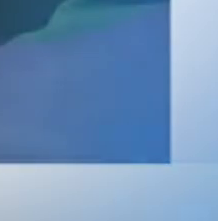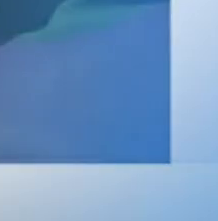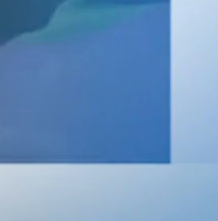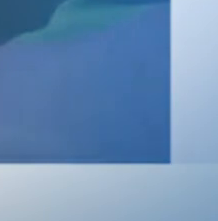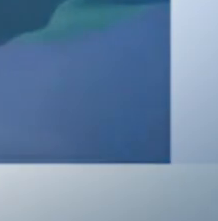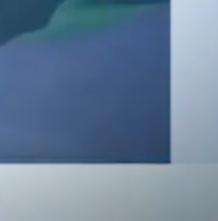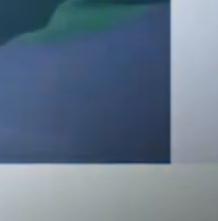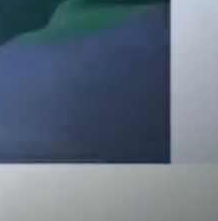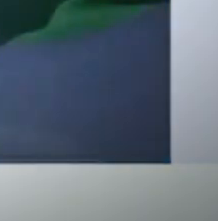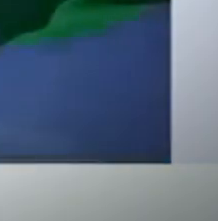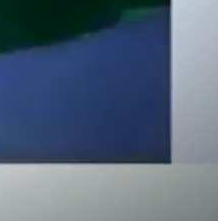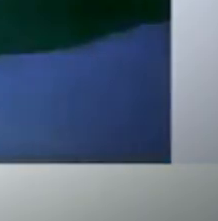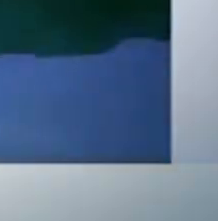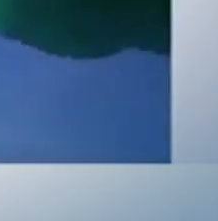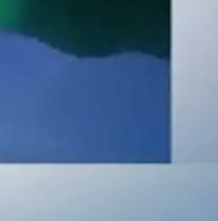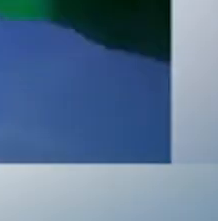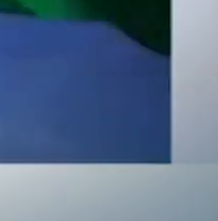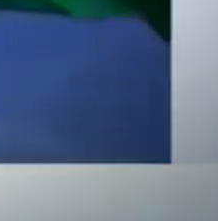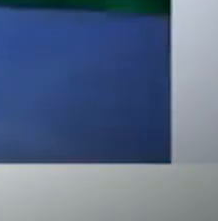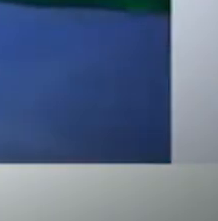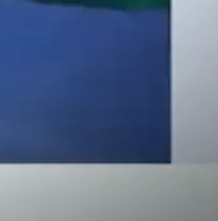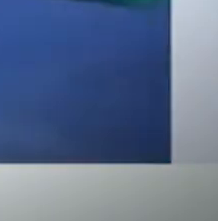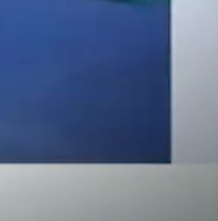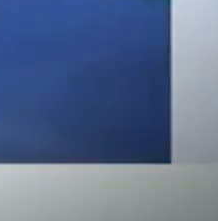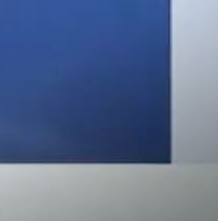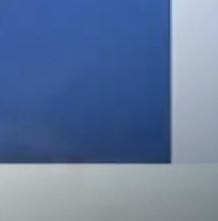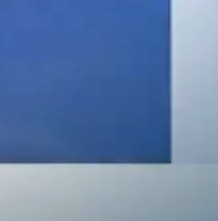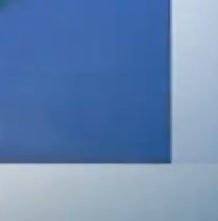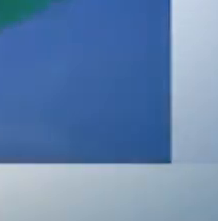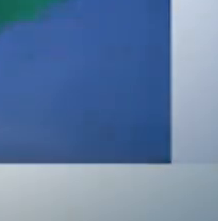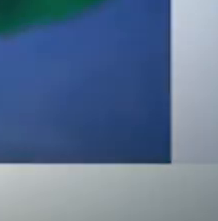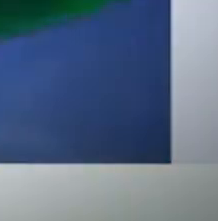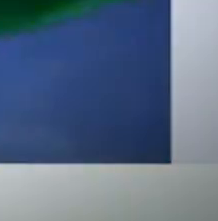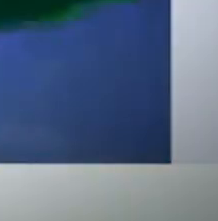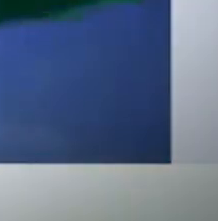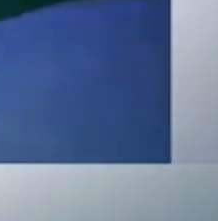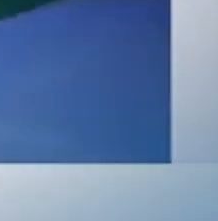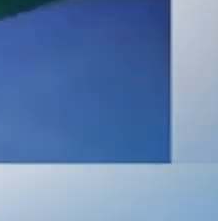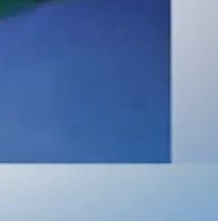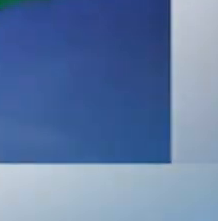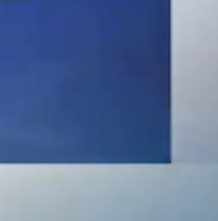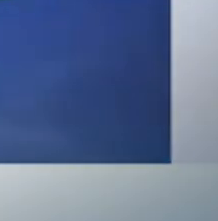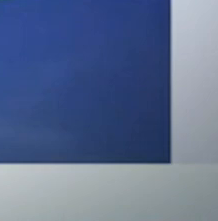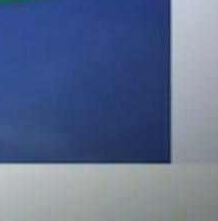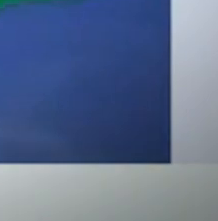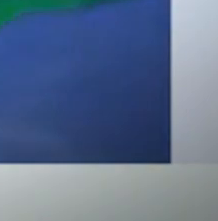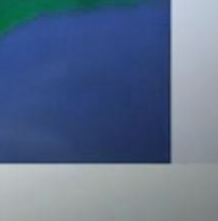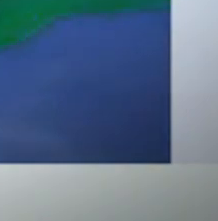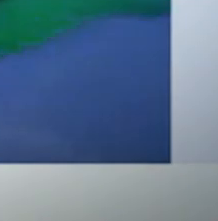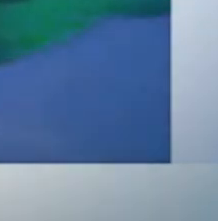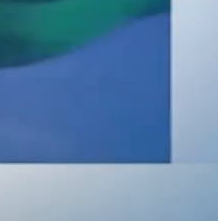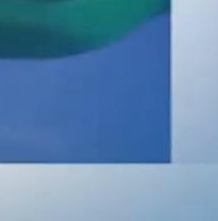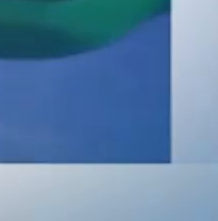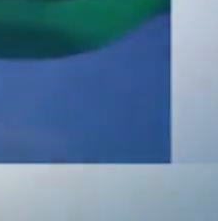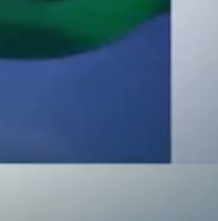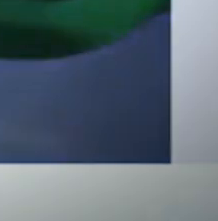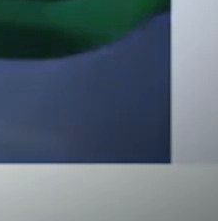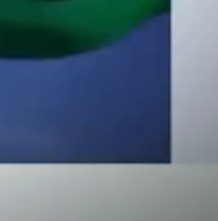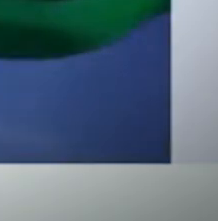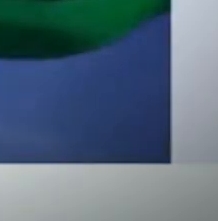and prosperity of nations. Because if the nation prospers, you too will prosper.